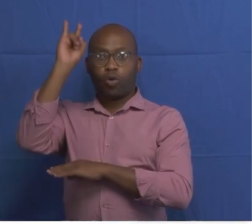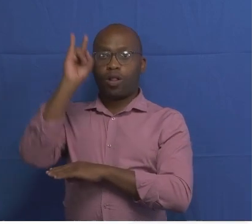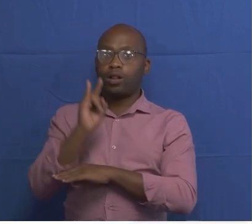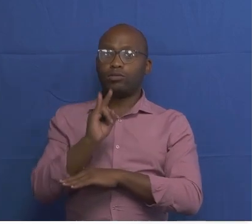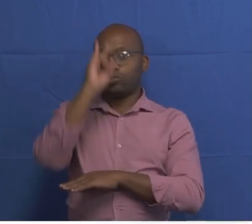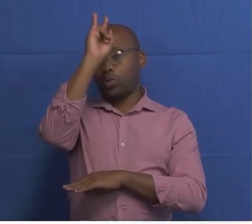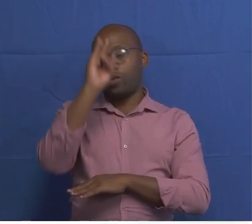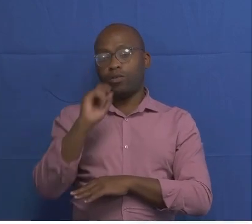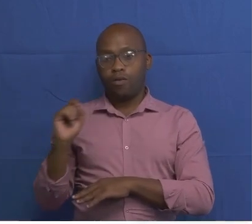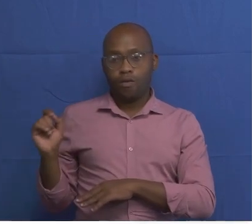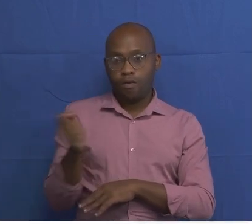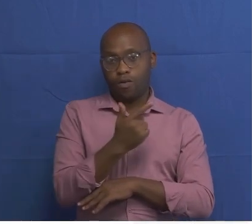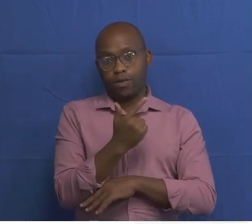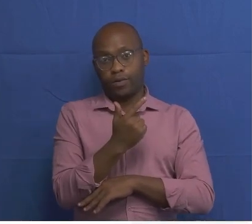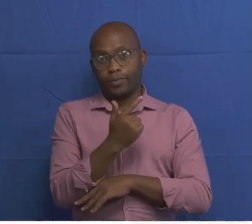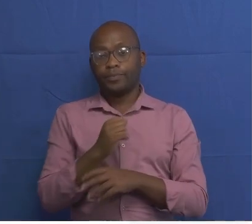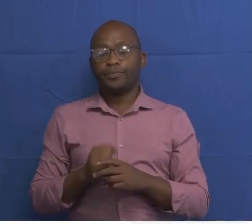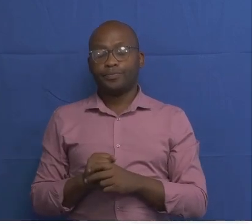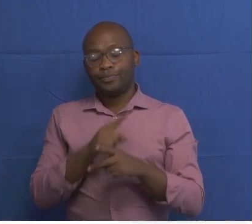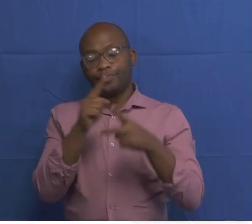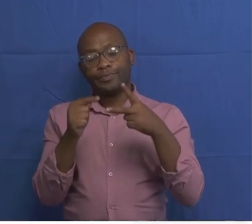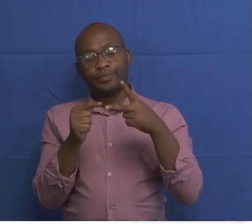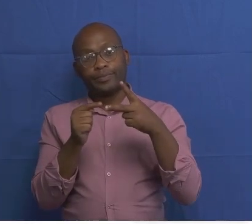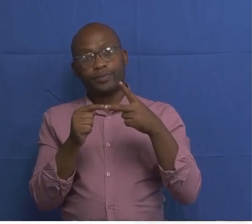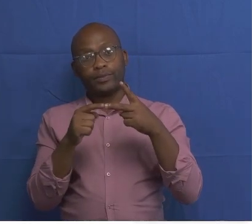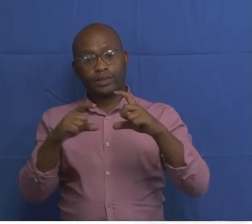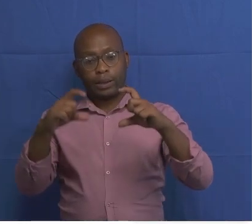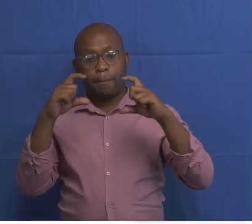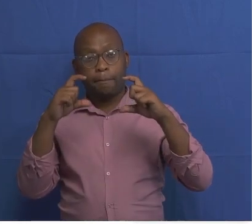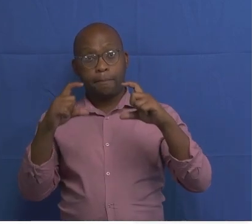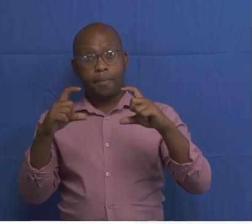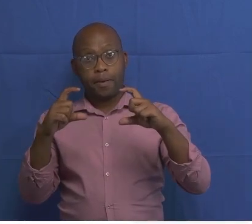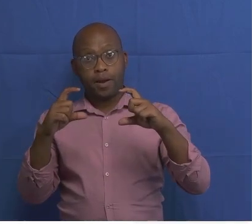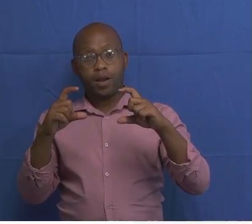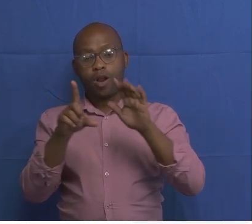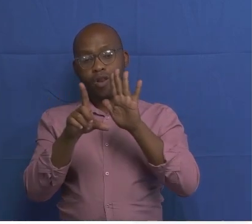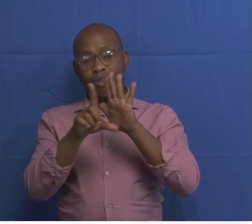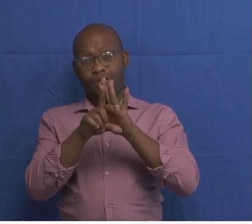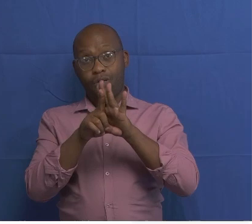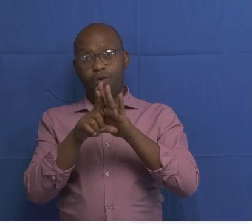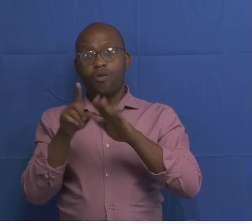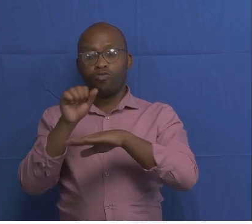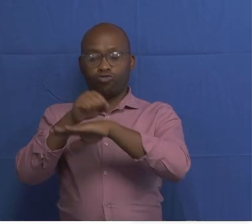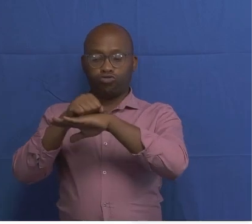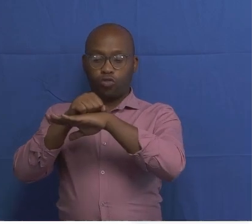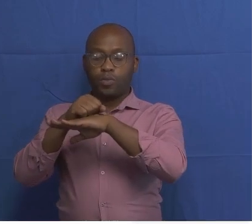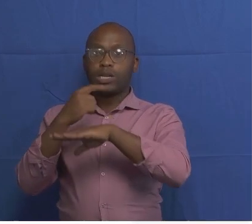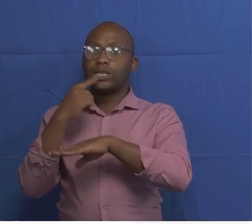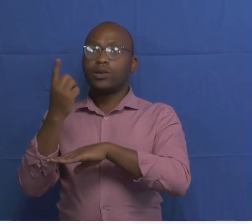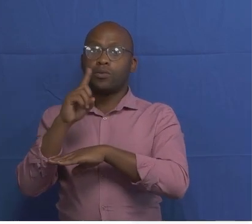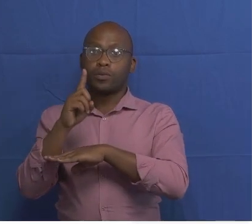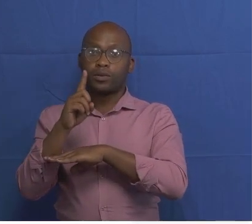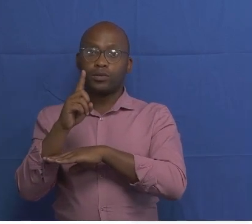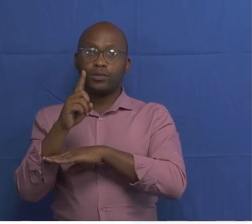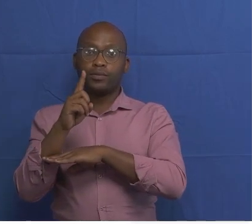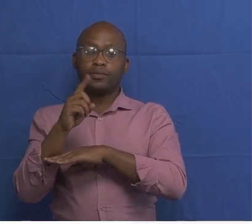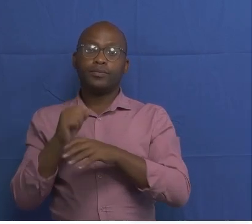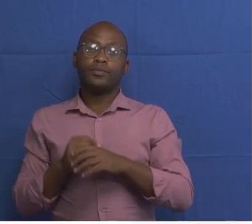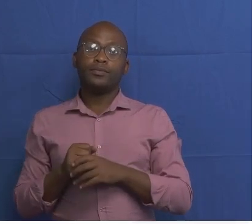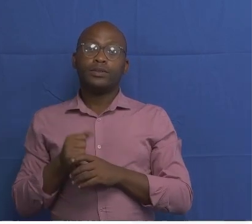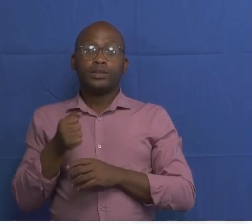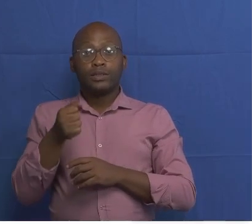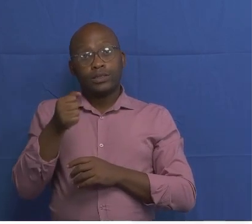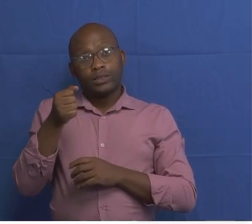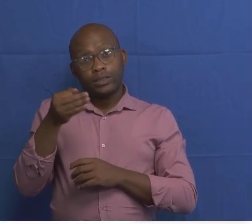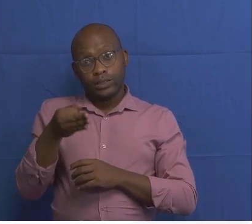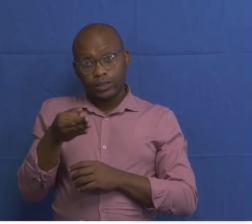is tall. Now, the second part of the law of dominance is saying an individual that is heterozygous for